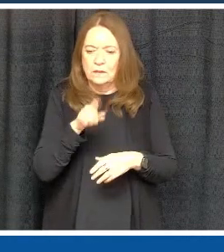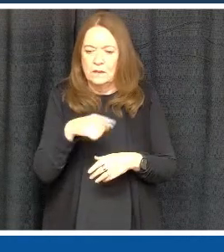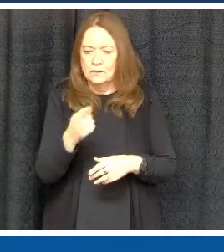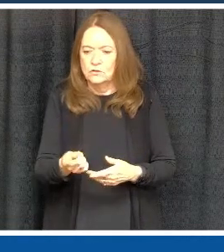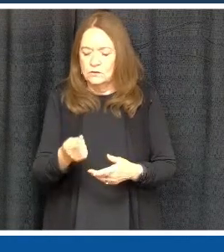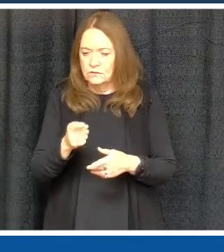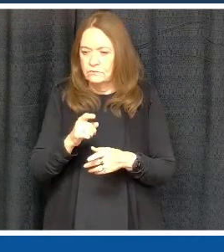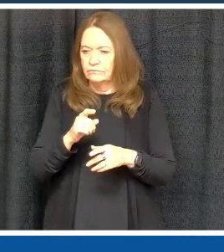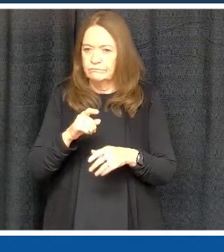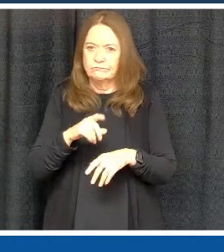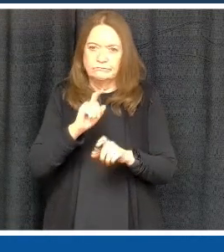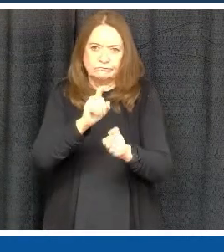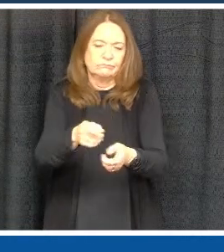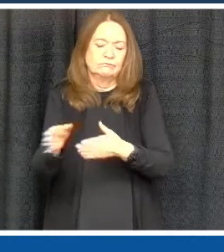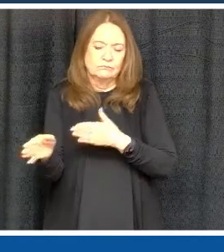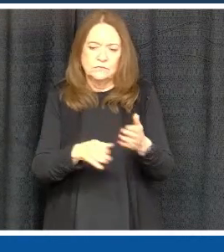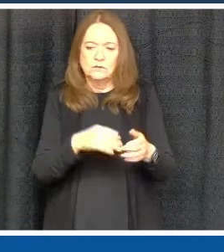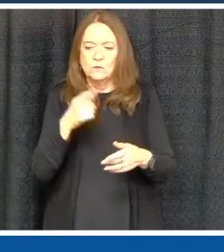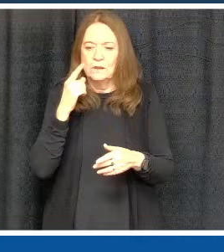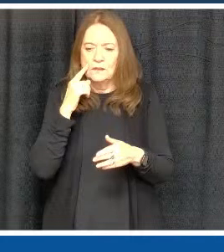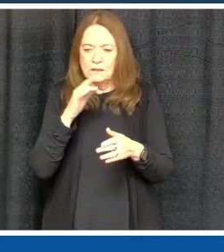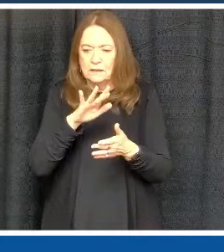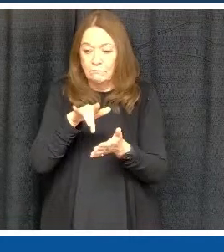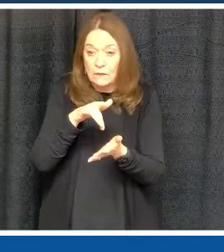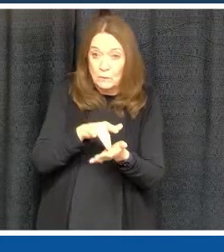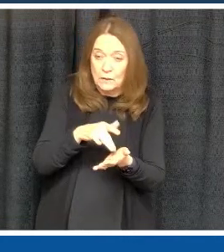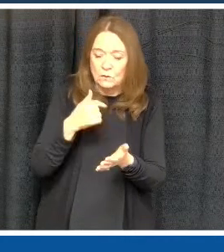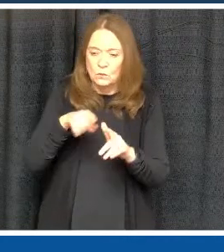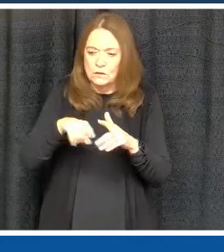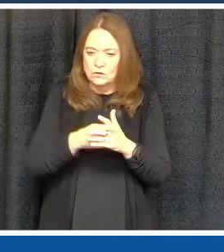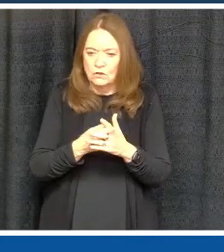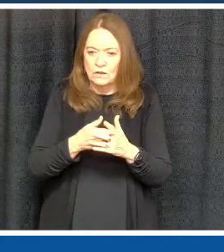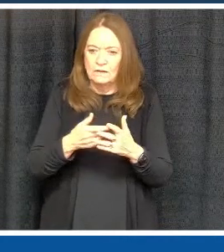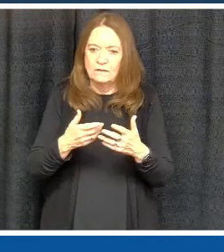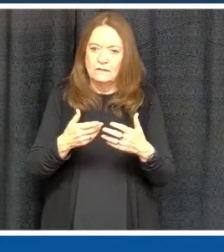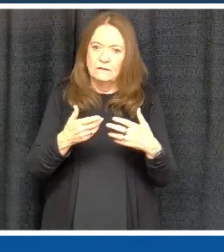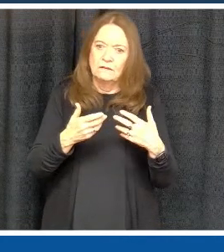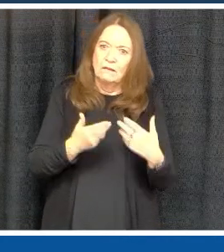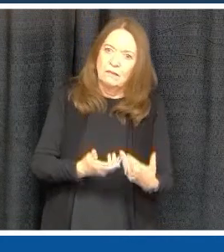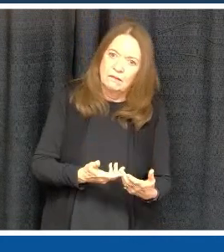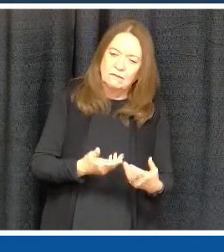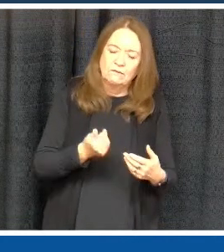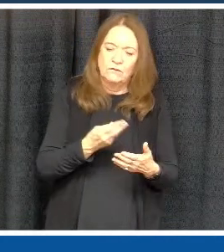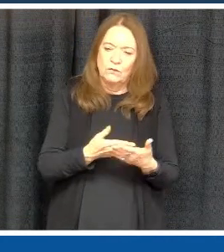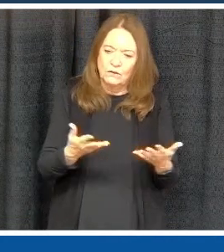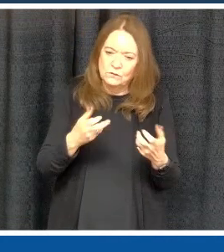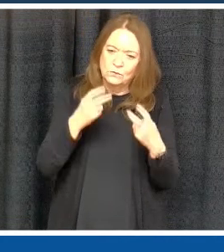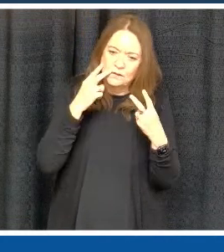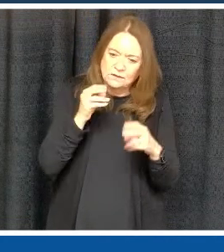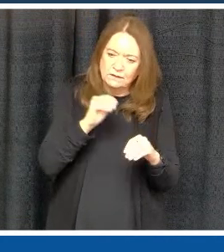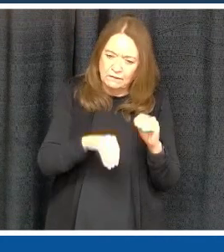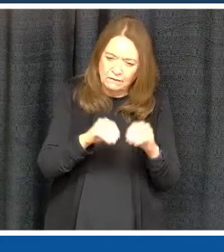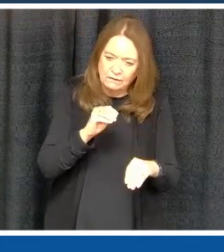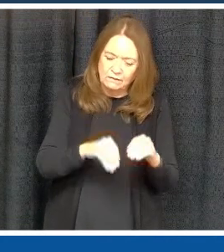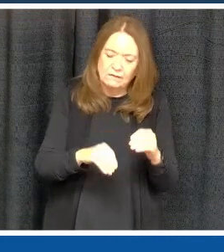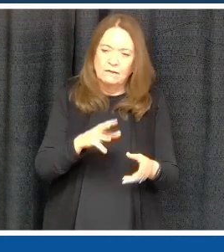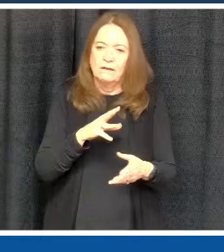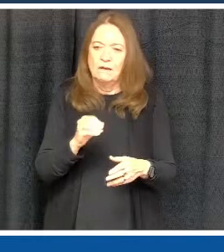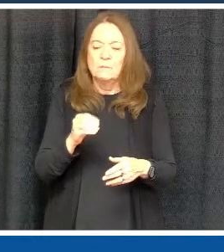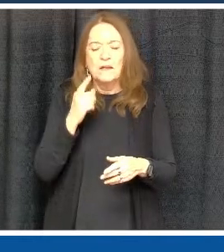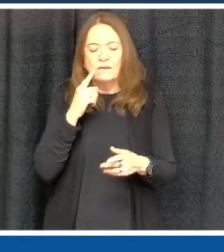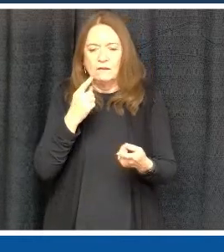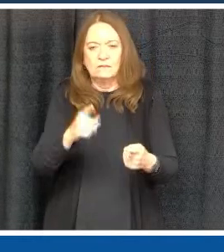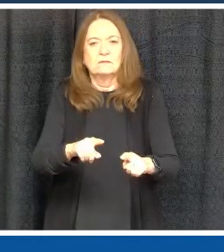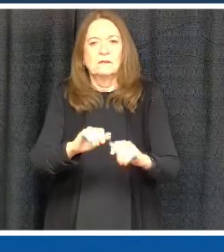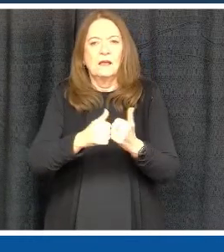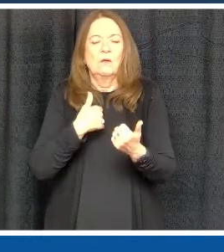a plan. So I think near the middle, we started to get bogged down on a few things that we wanted to see, but in the end, I think it turned out the way we wanted and not